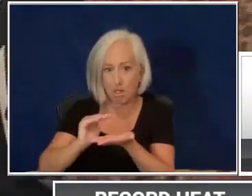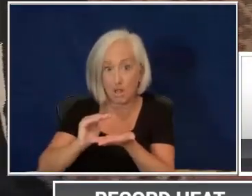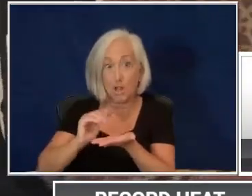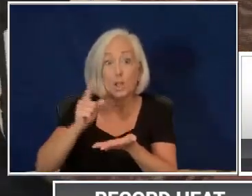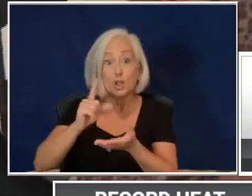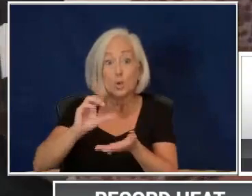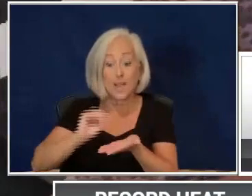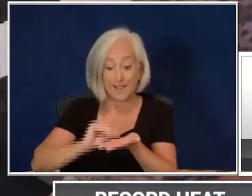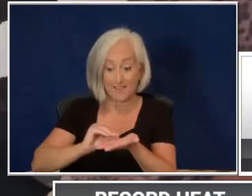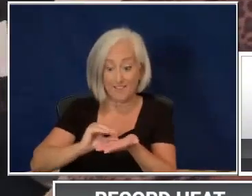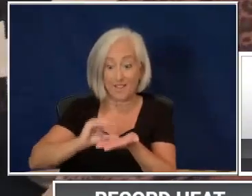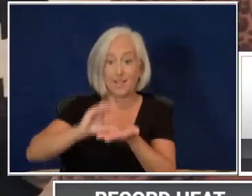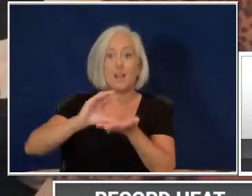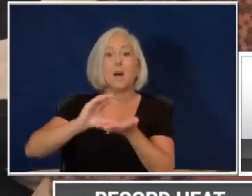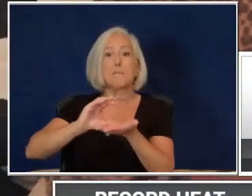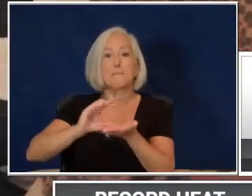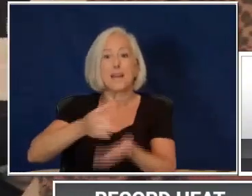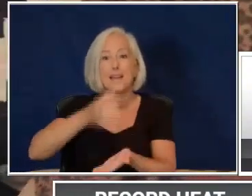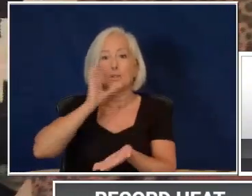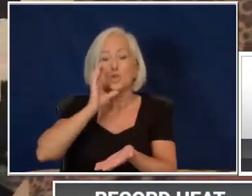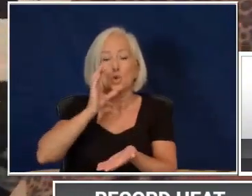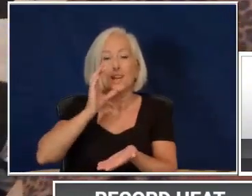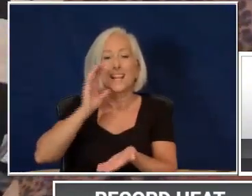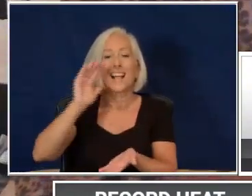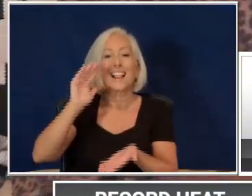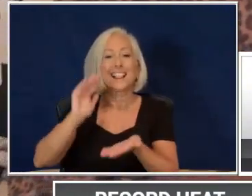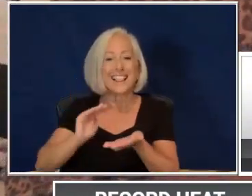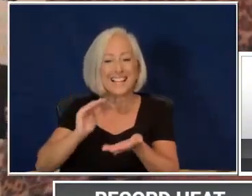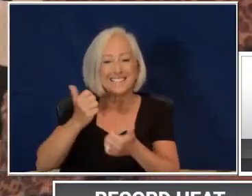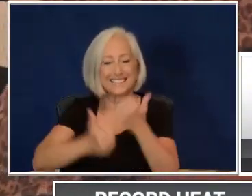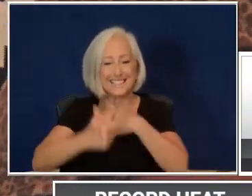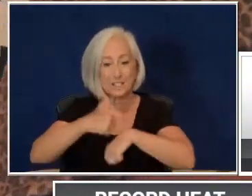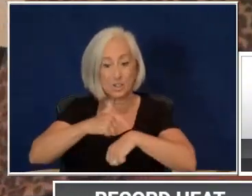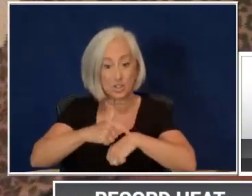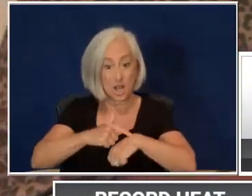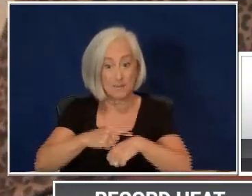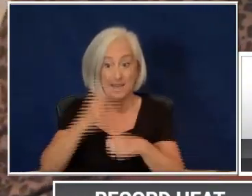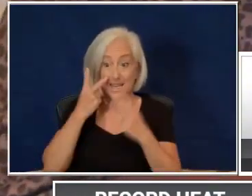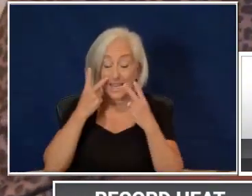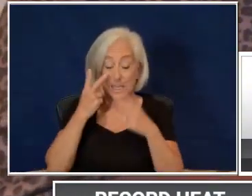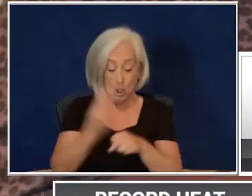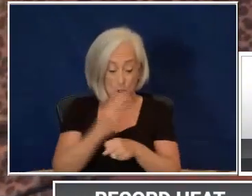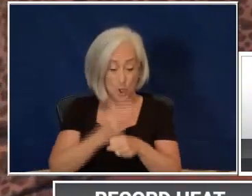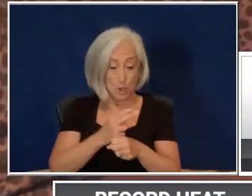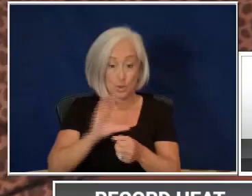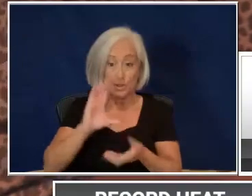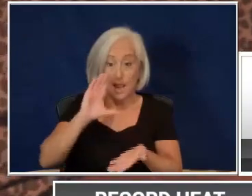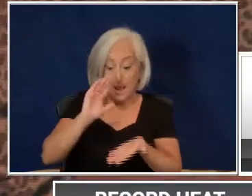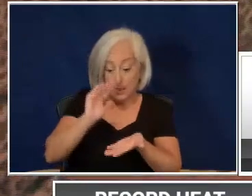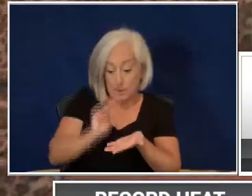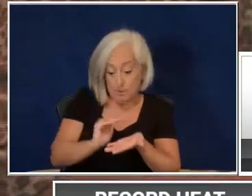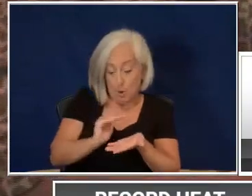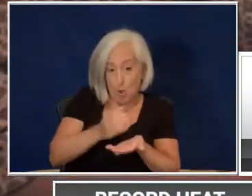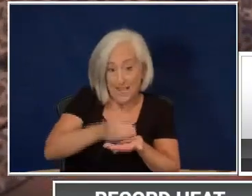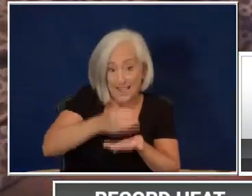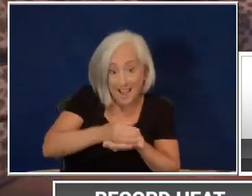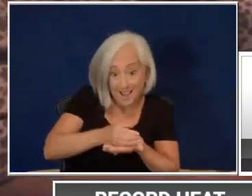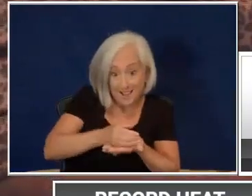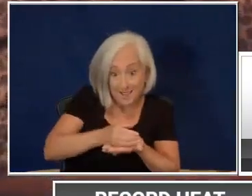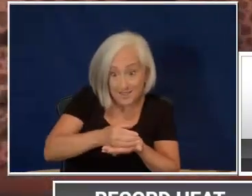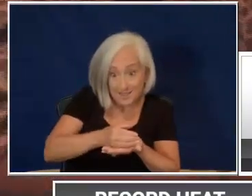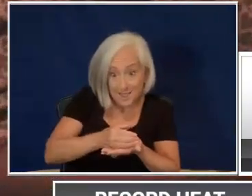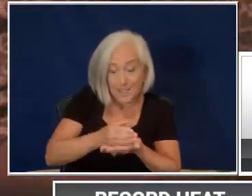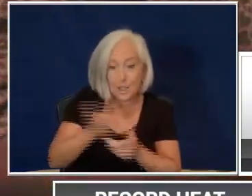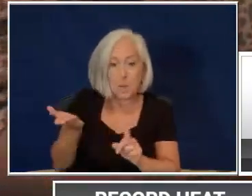They say by seeing so much more in the glass filled up, you're tricking your brain into thinking you're drinking more than what you are. All right. Yes, tip of the